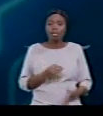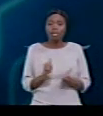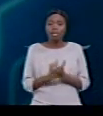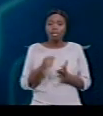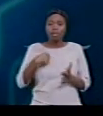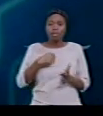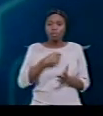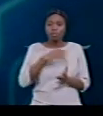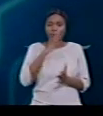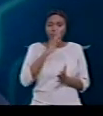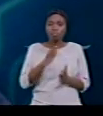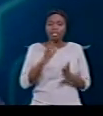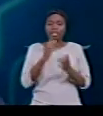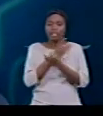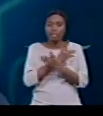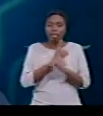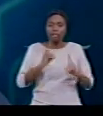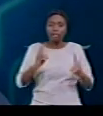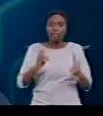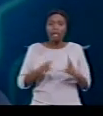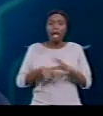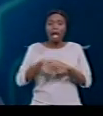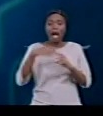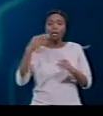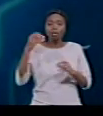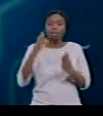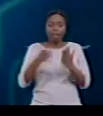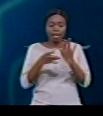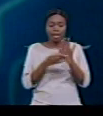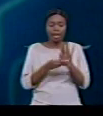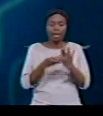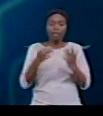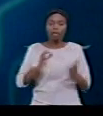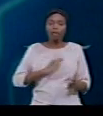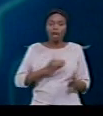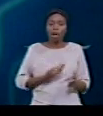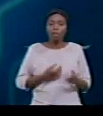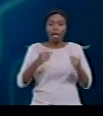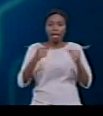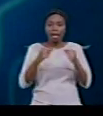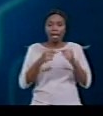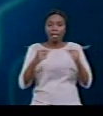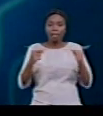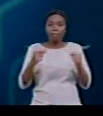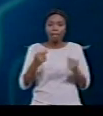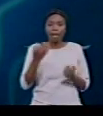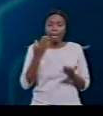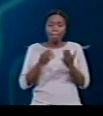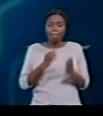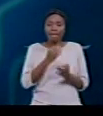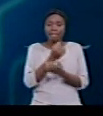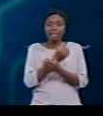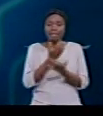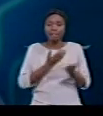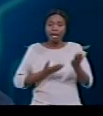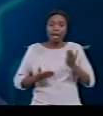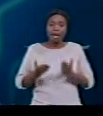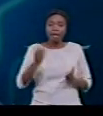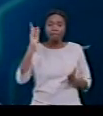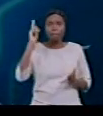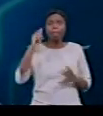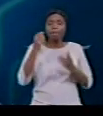be delivered out of the hand of our enemies might serve him without